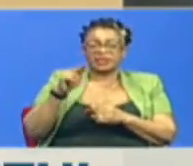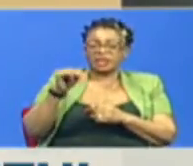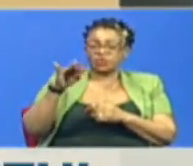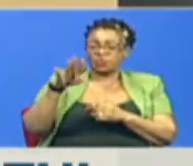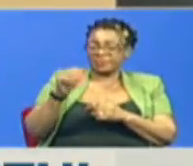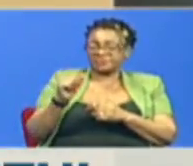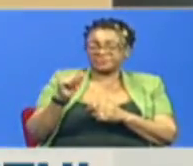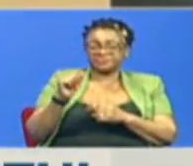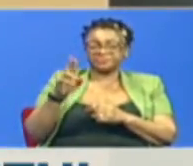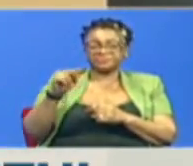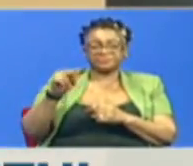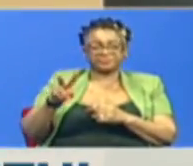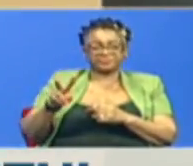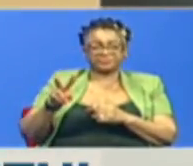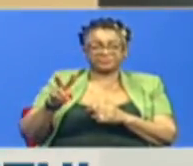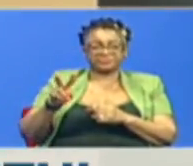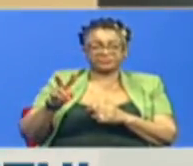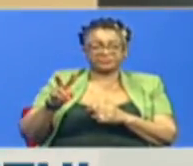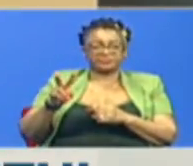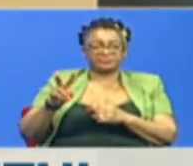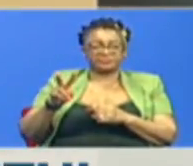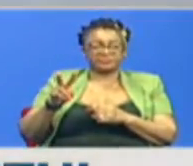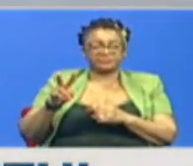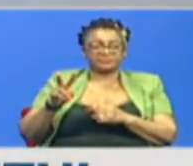Sampao, NTV.